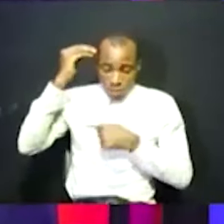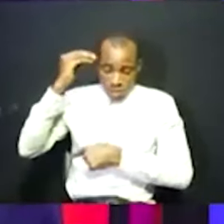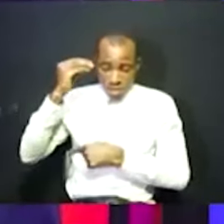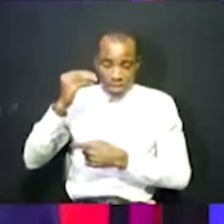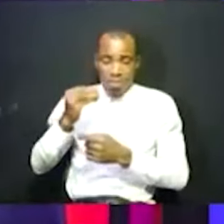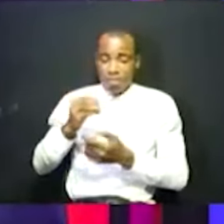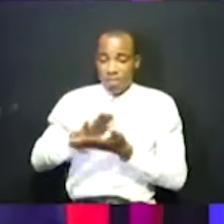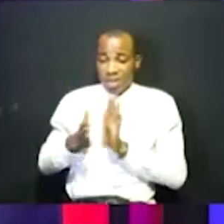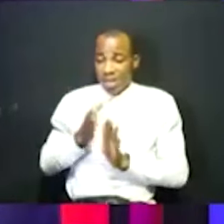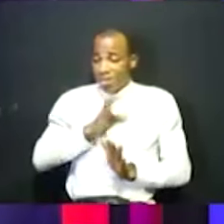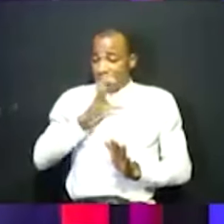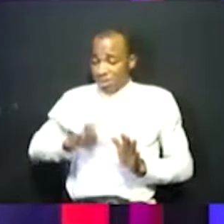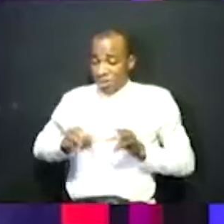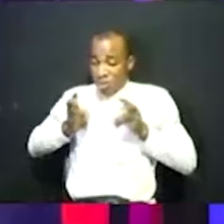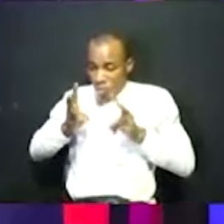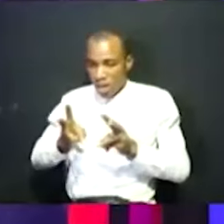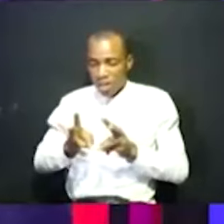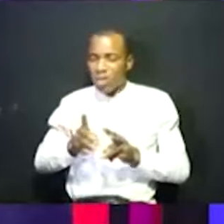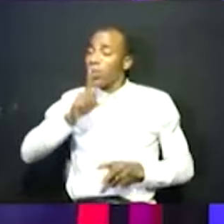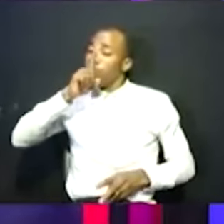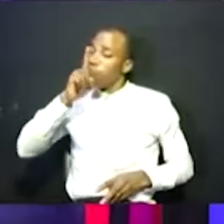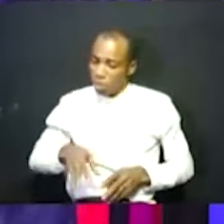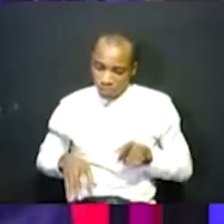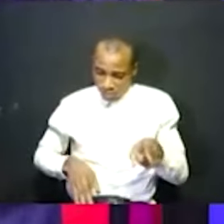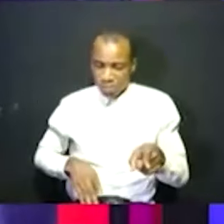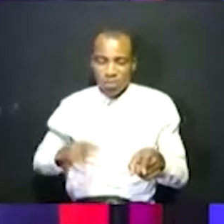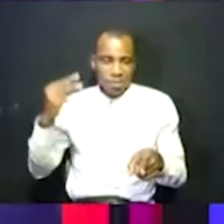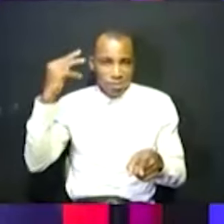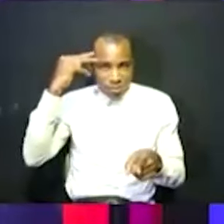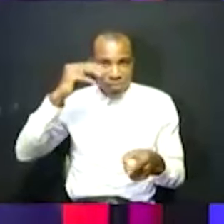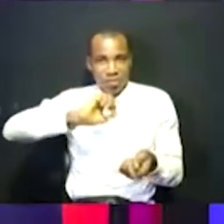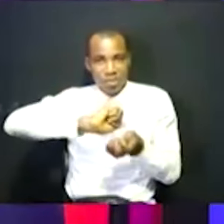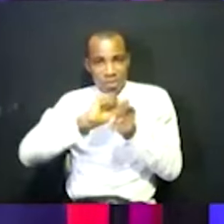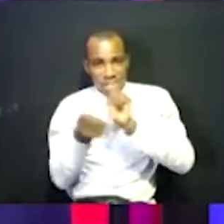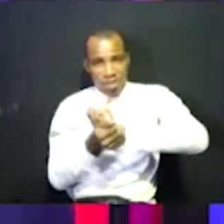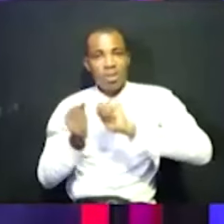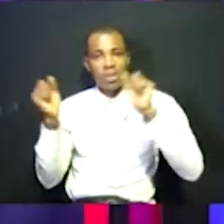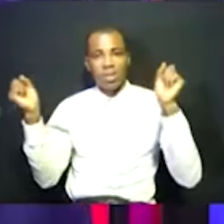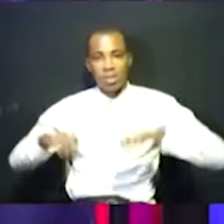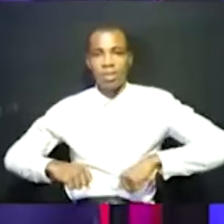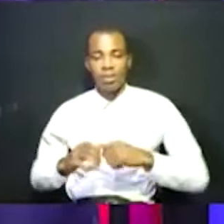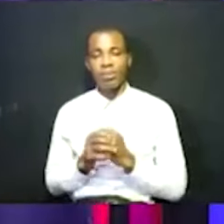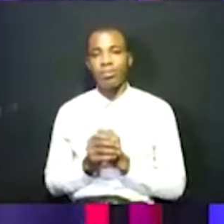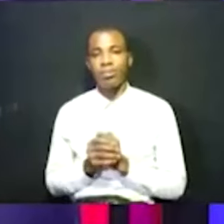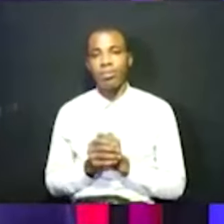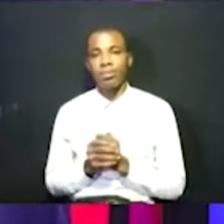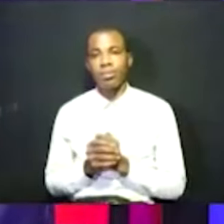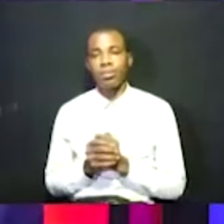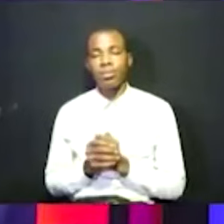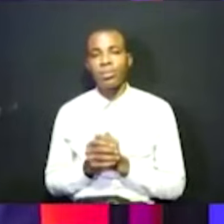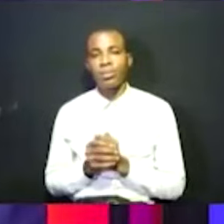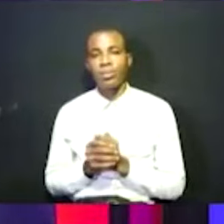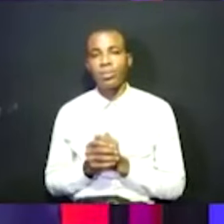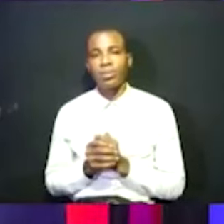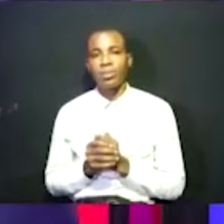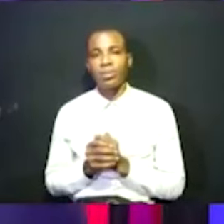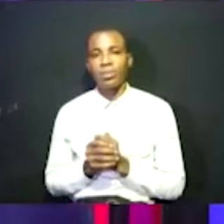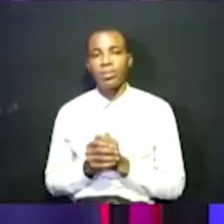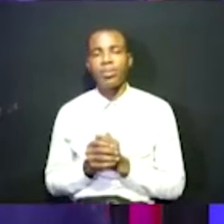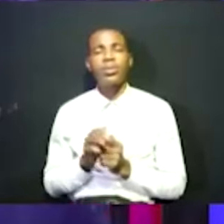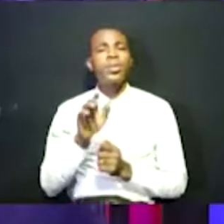lady will change her mind. Say, you're my fear, yes, it's a Christophia, so I buy you, Agony, a bessa. See, there is this